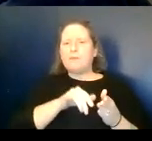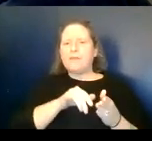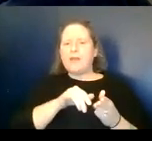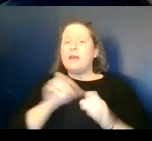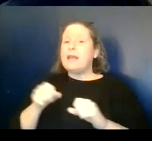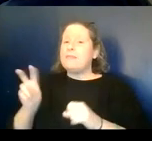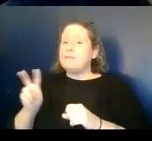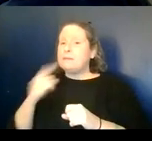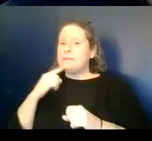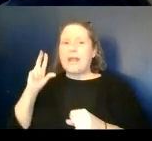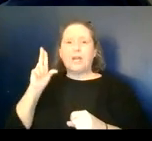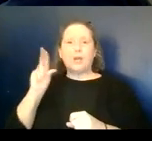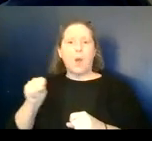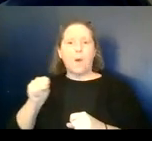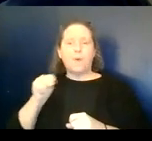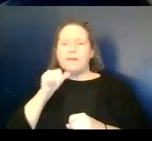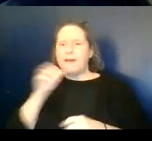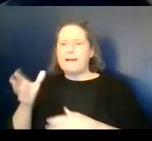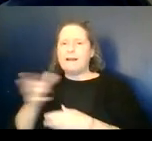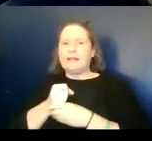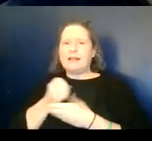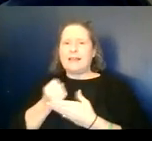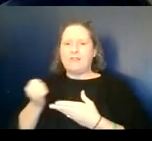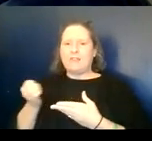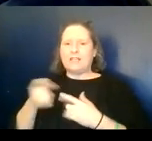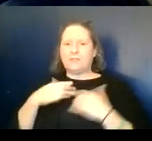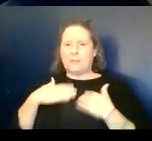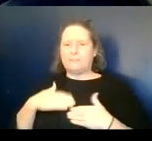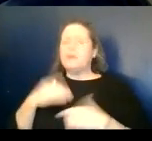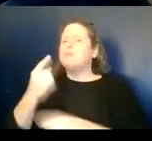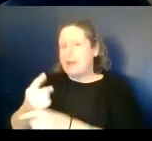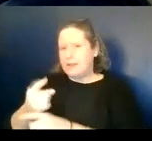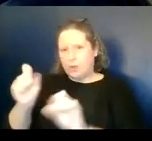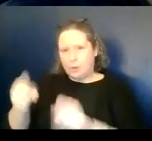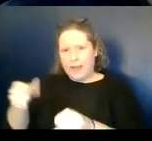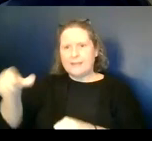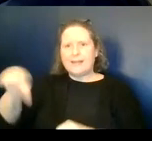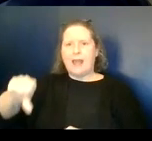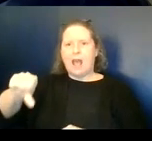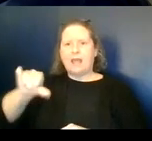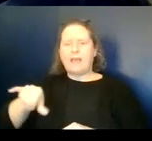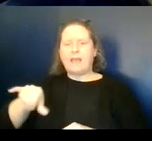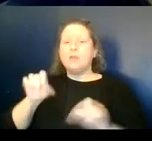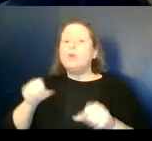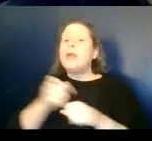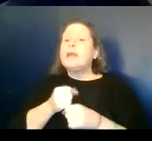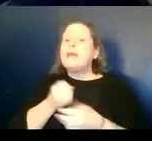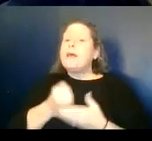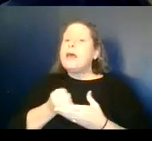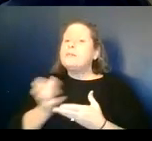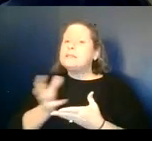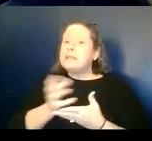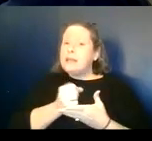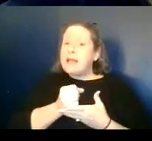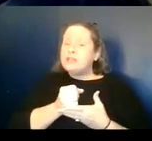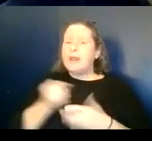hospital? Absolutely. Also, wanting to point out that you can get evidence collection and not submit it, right?